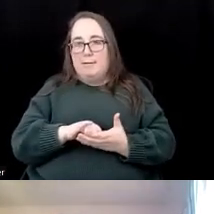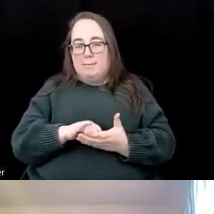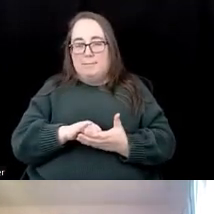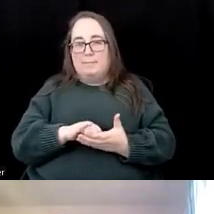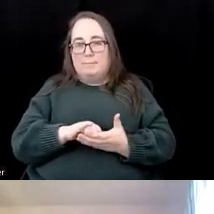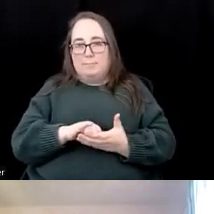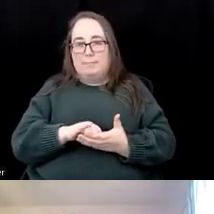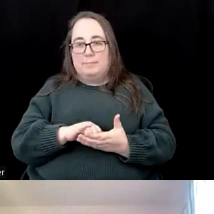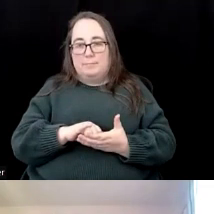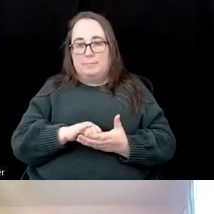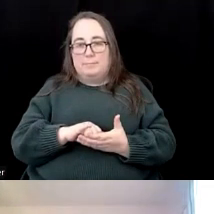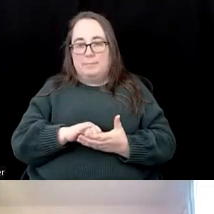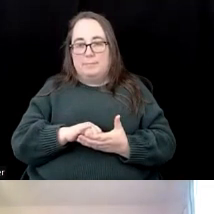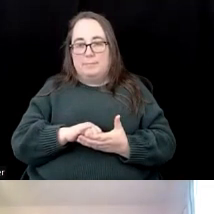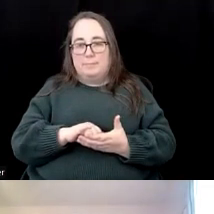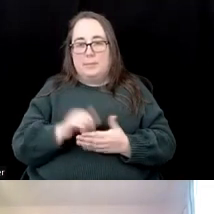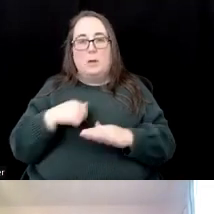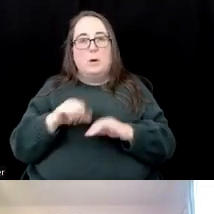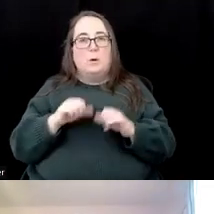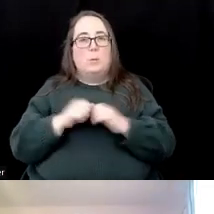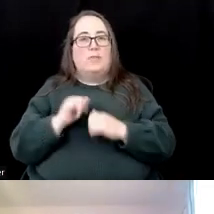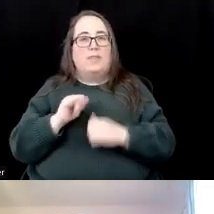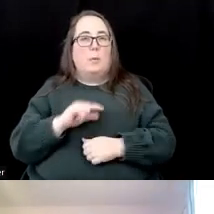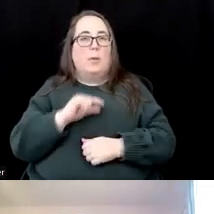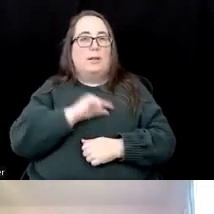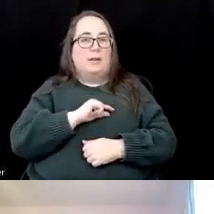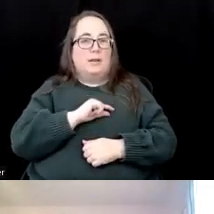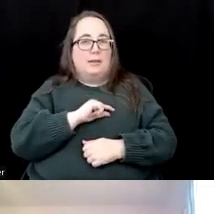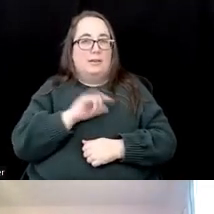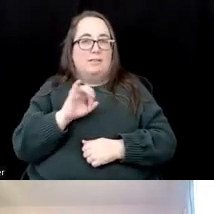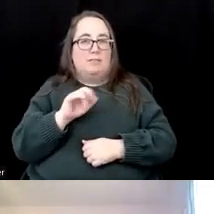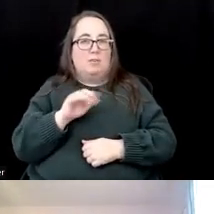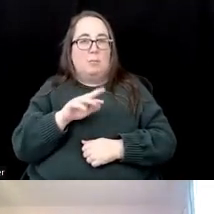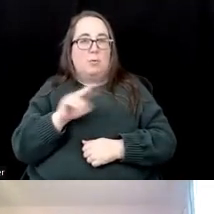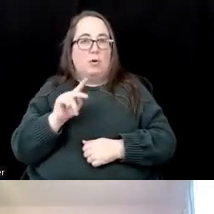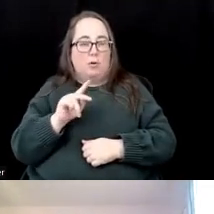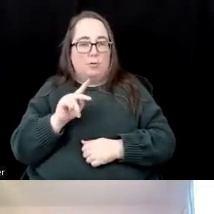sticking with, that quality framework